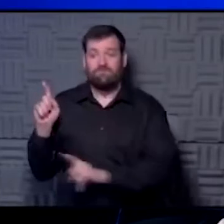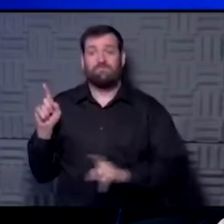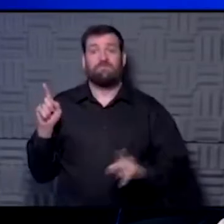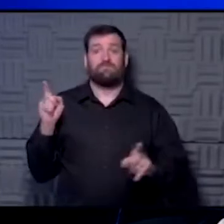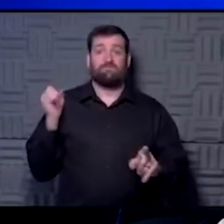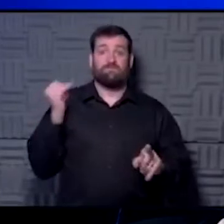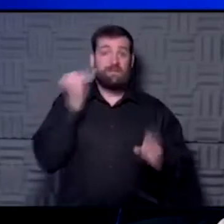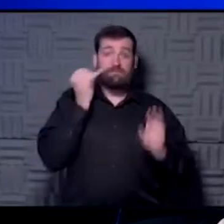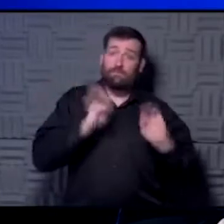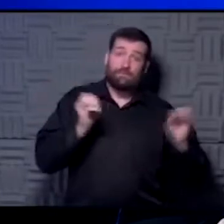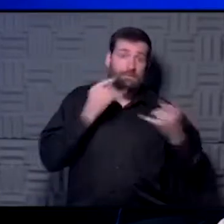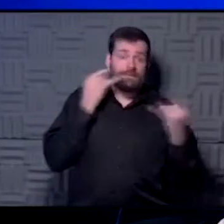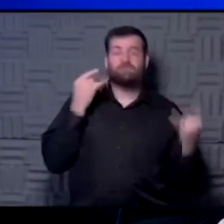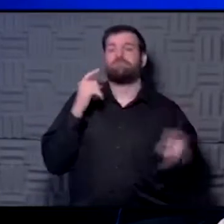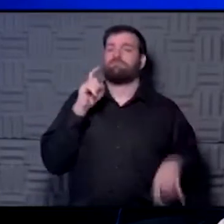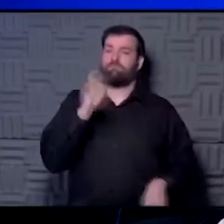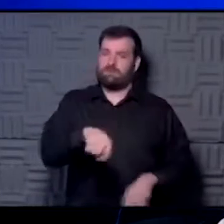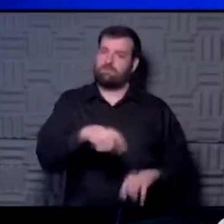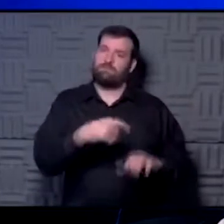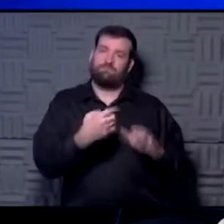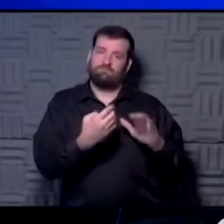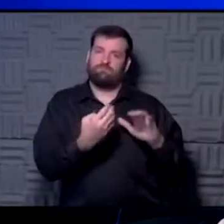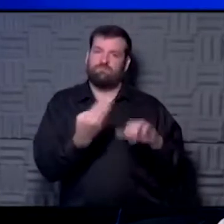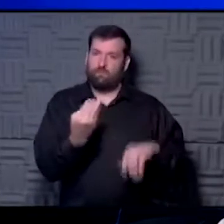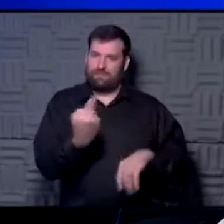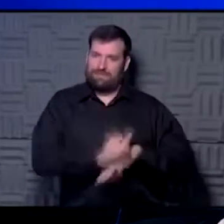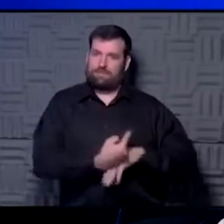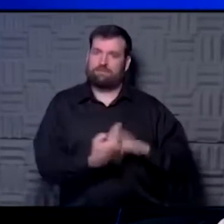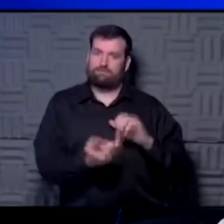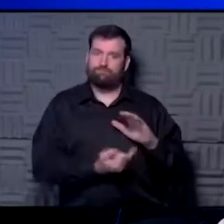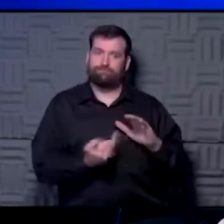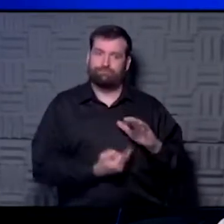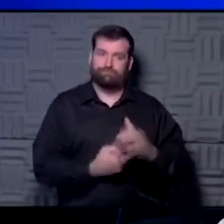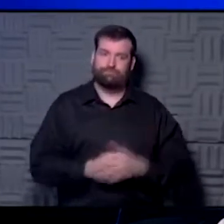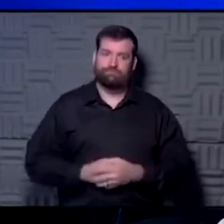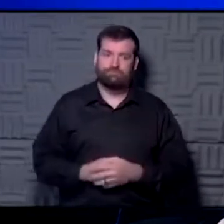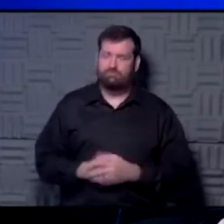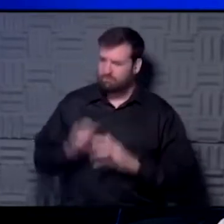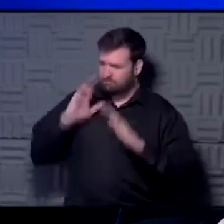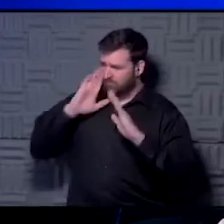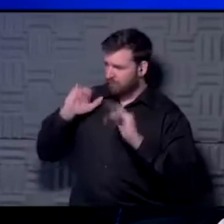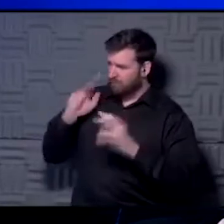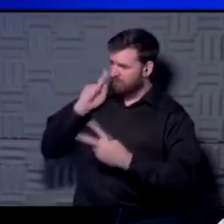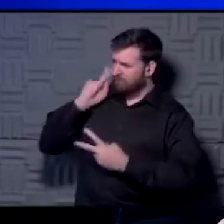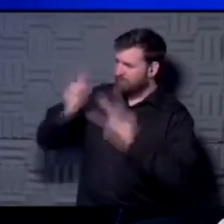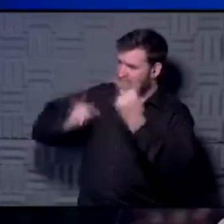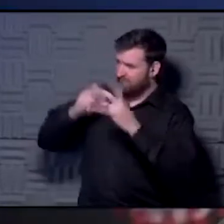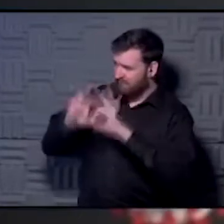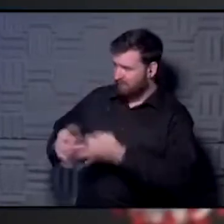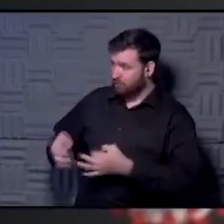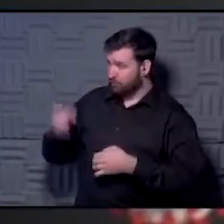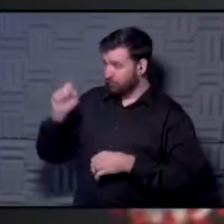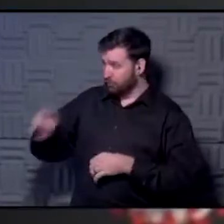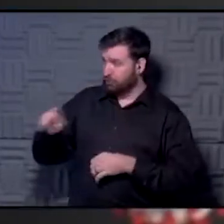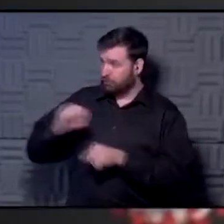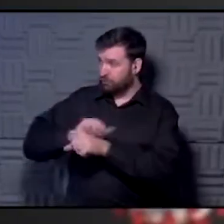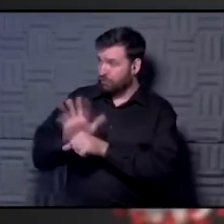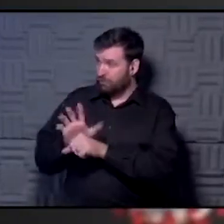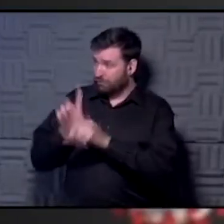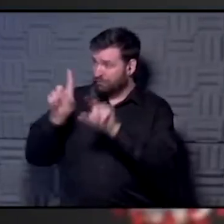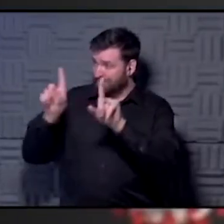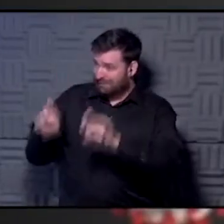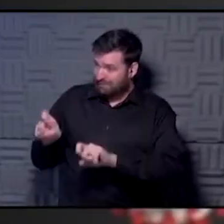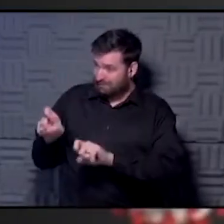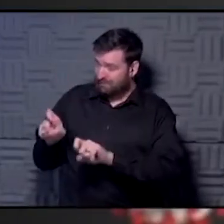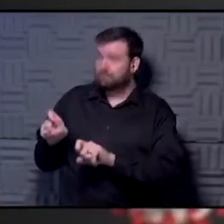unmasked, you got to quarantine for 14 days. I'm hoping to visit family. Should I get a COVID-19 test? How soon